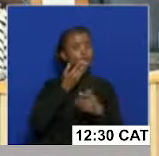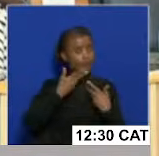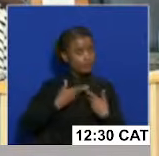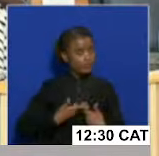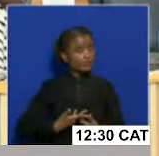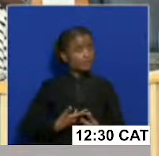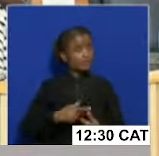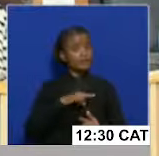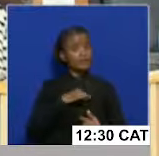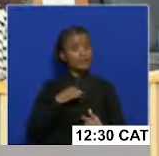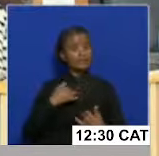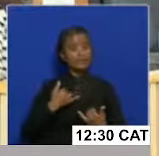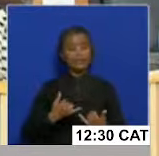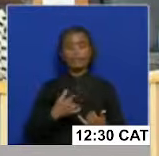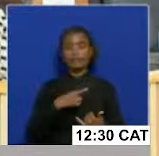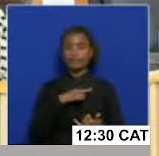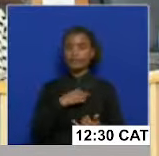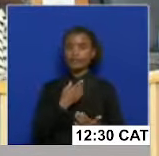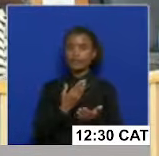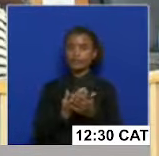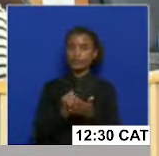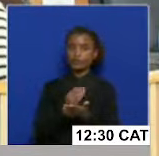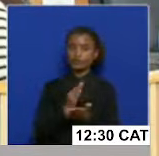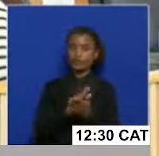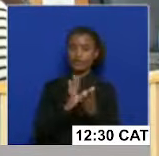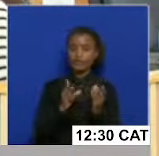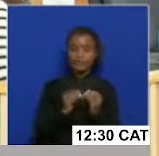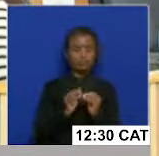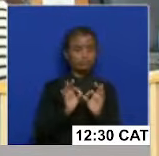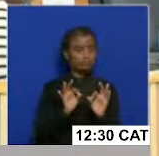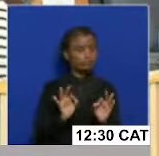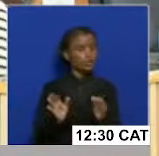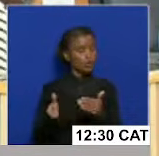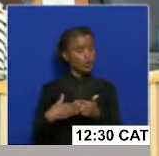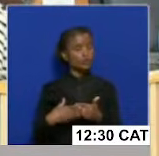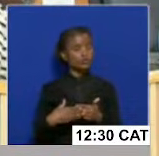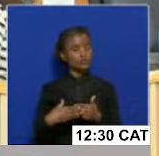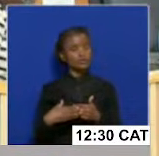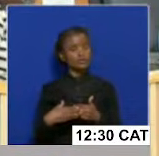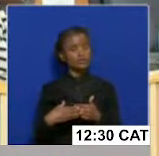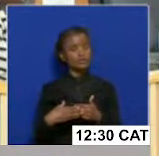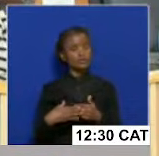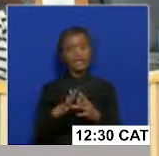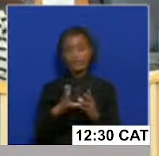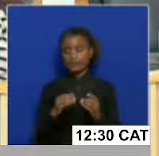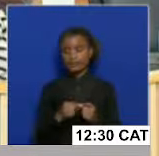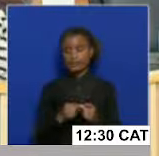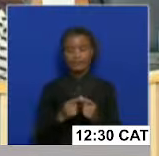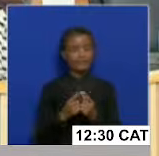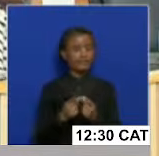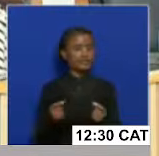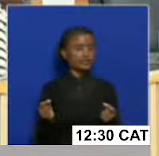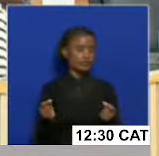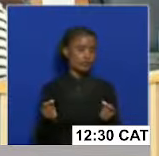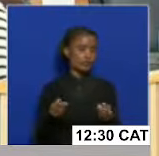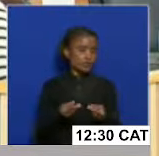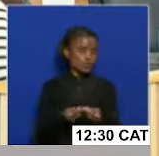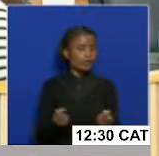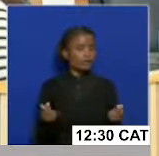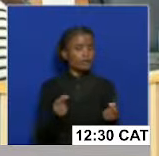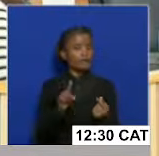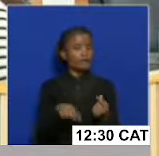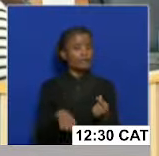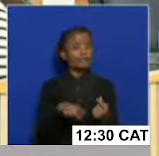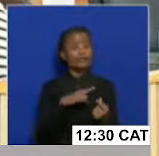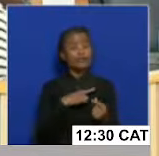it. So all I wanted was the stones to be booked at the police station,